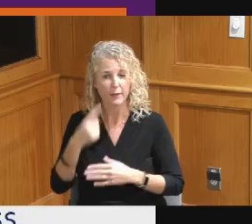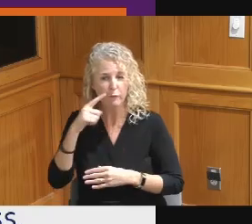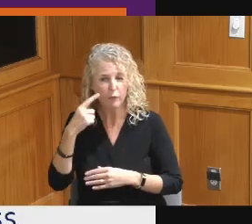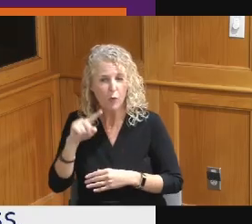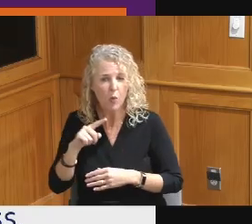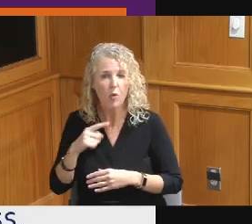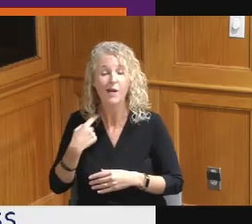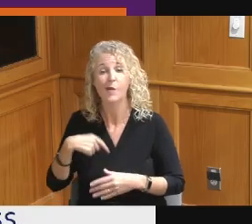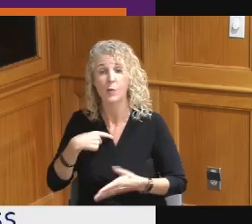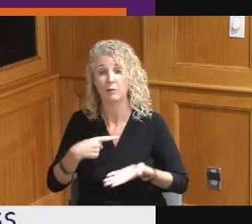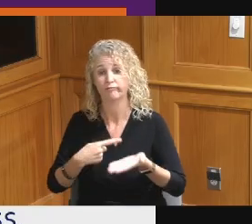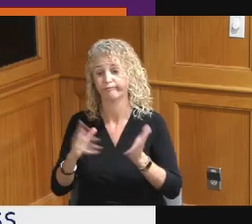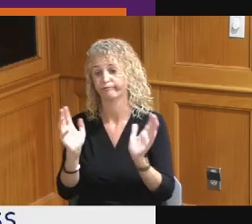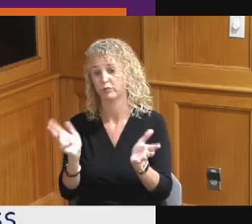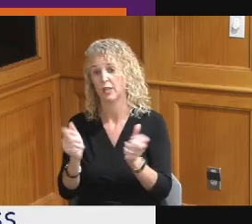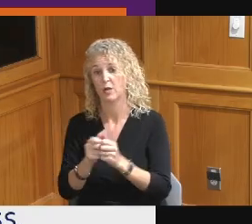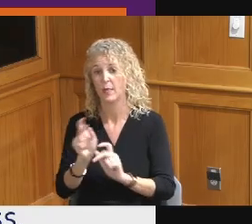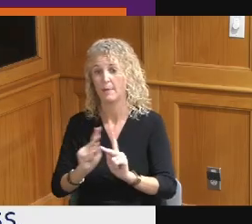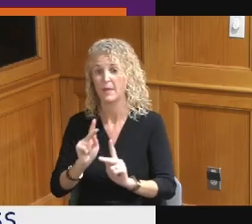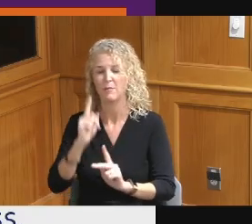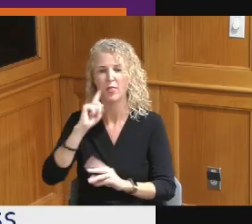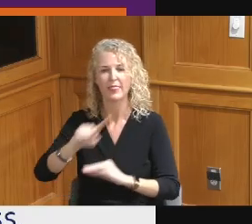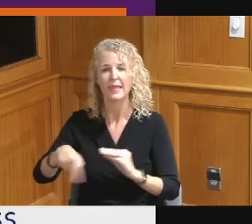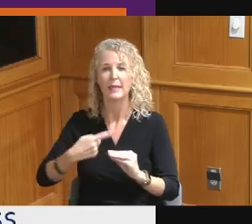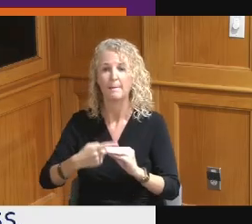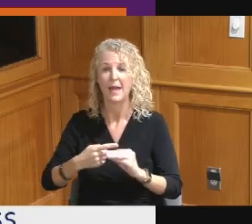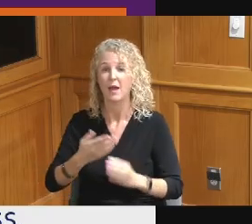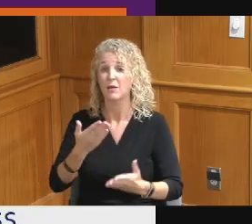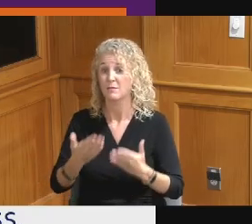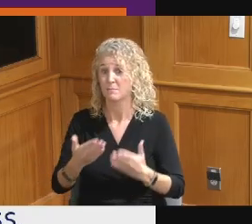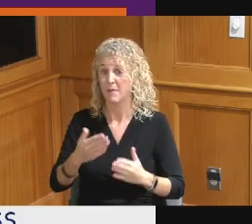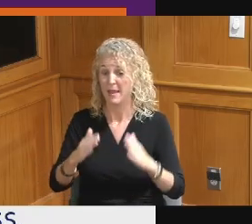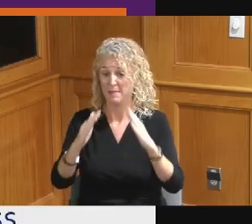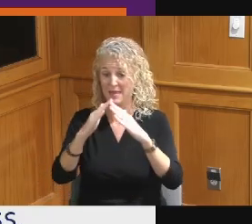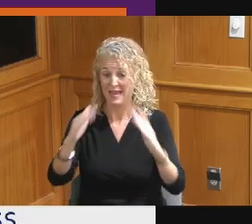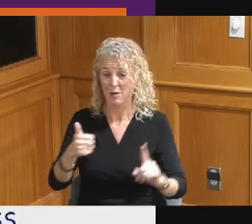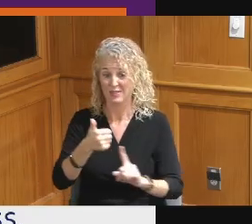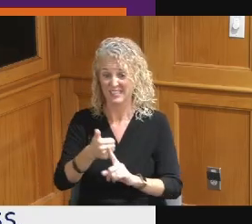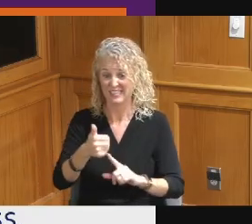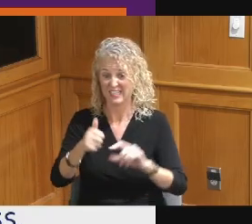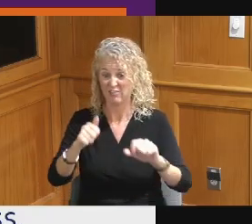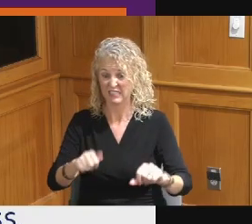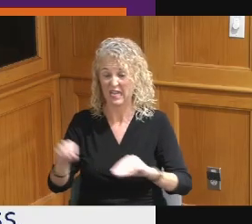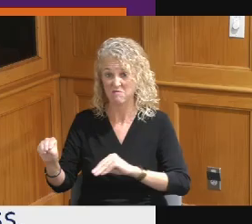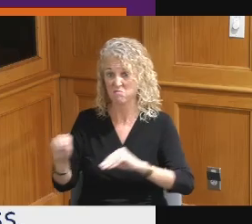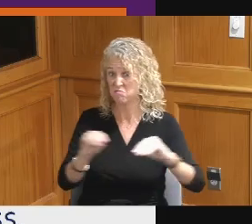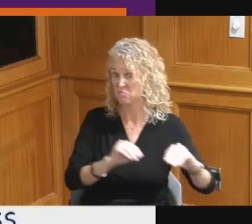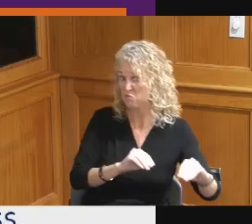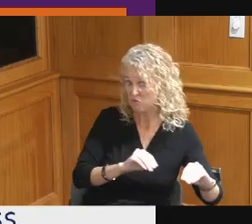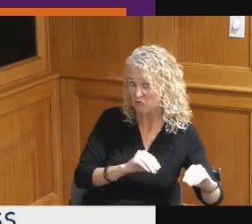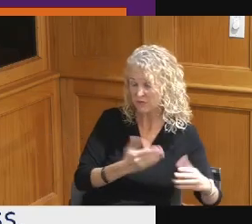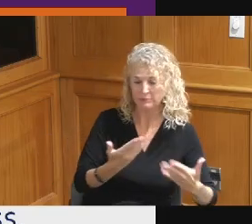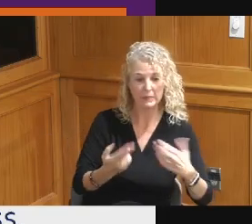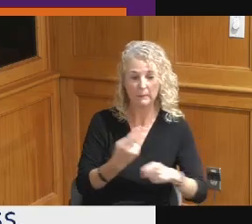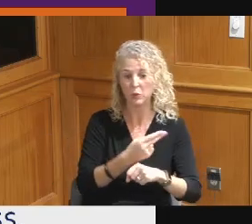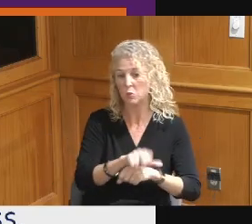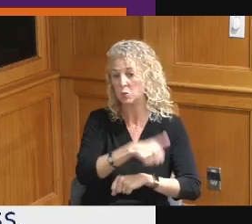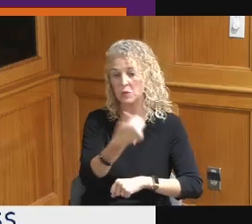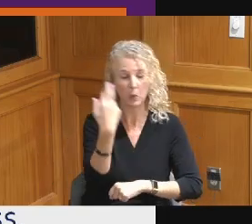did talk to some people and looked at ideas around mobile structures, things that could be either repurposed.